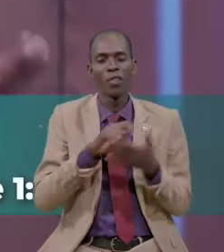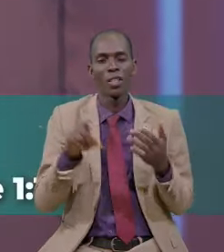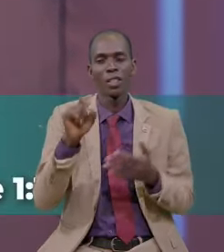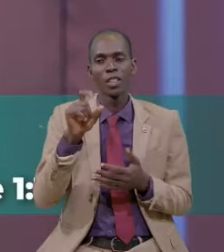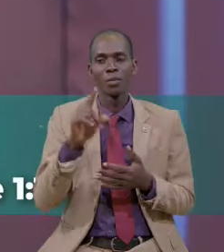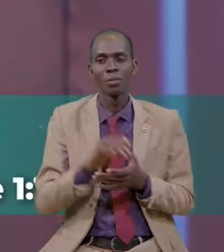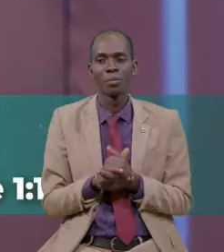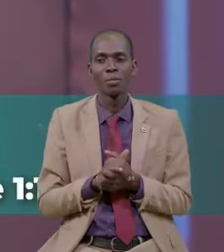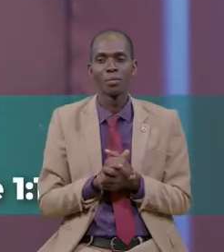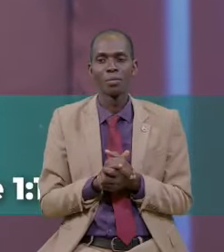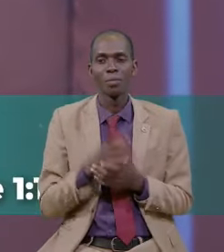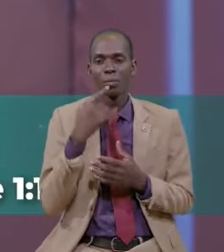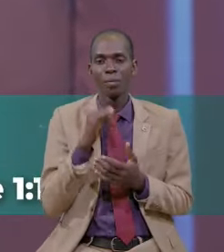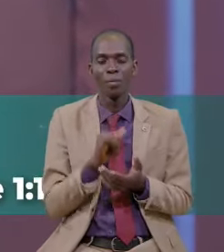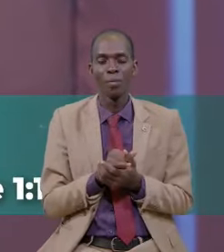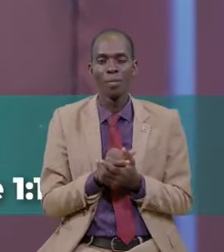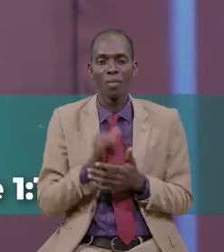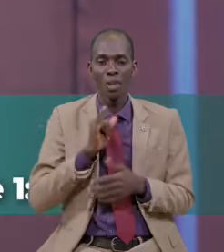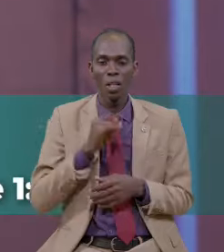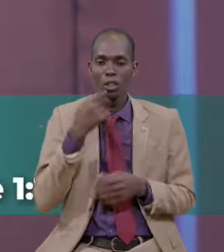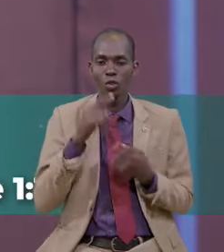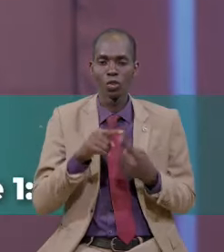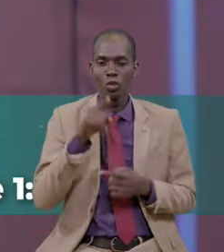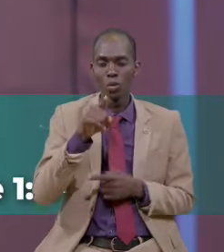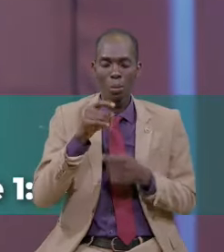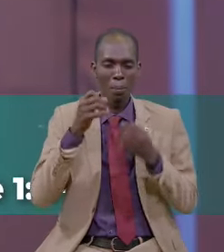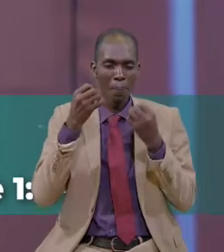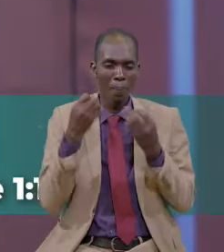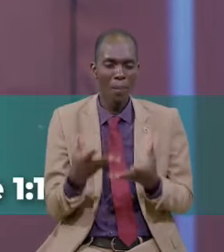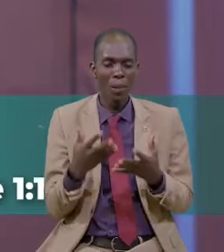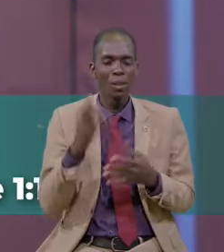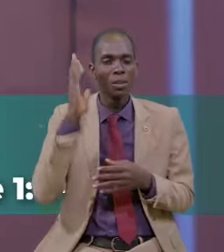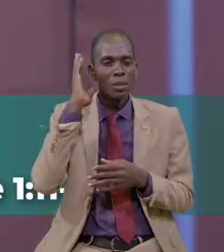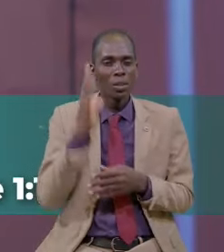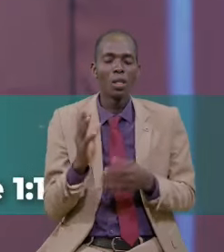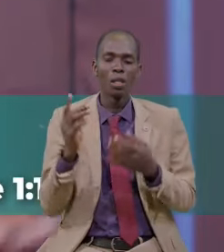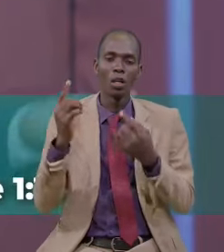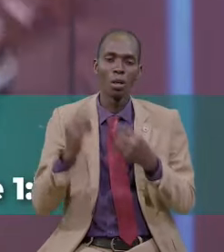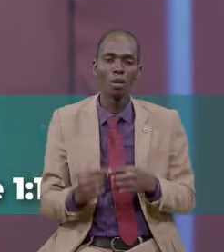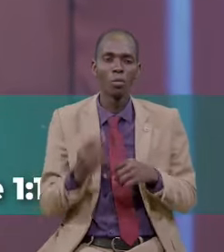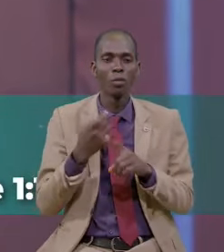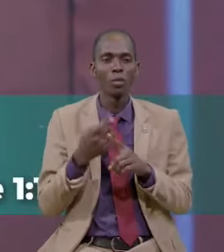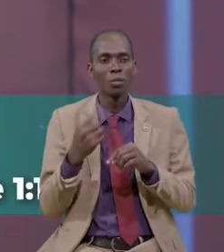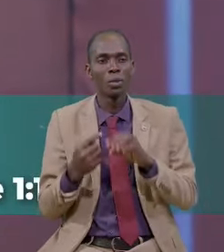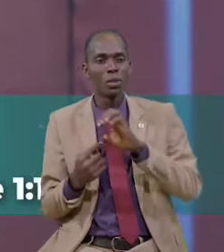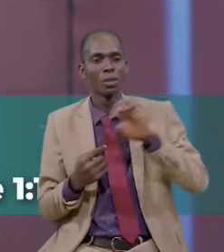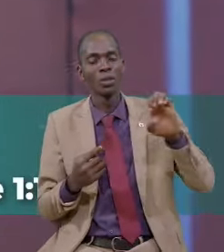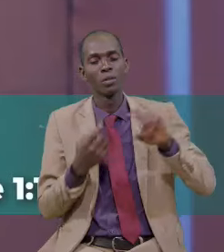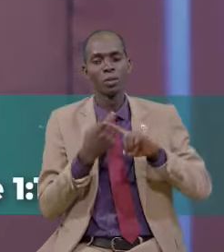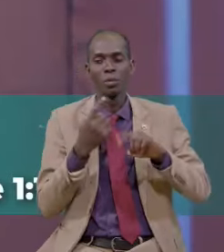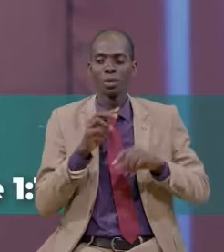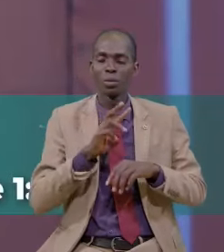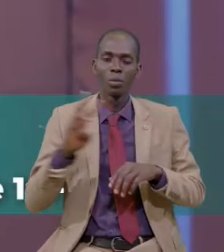"And I say unto you that many shall come from the east and from the west